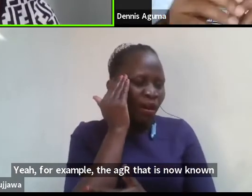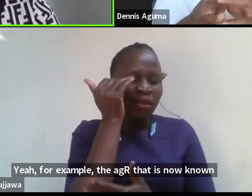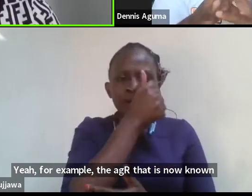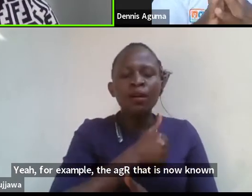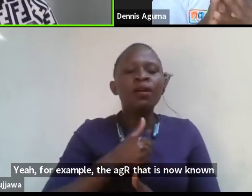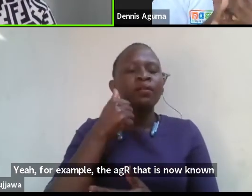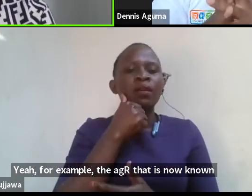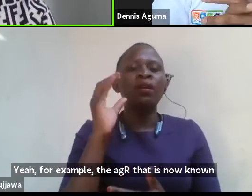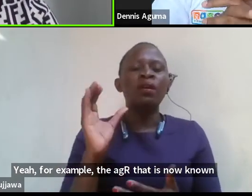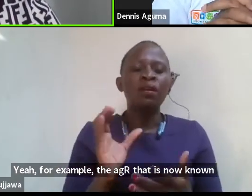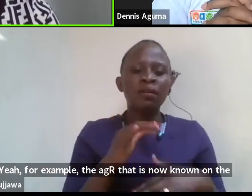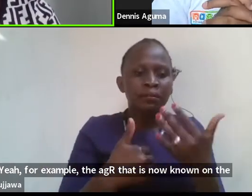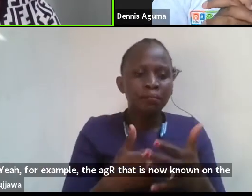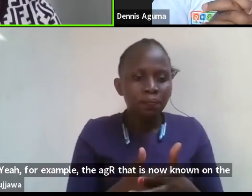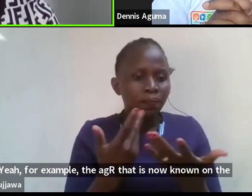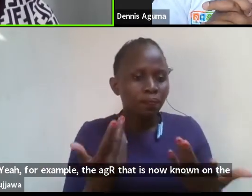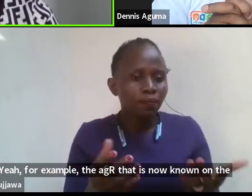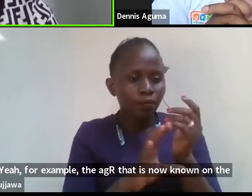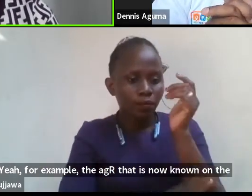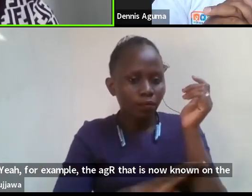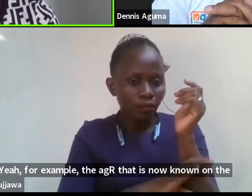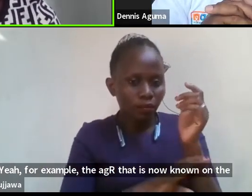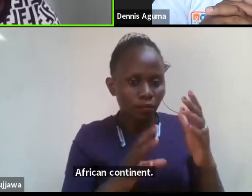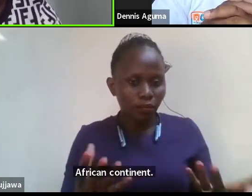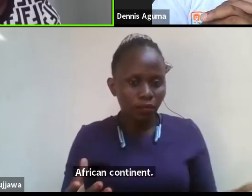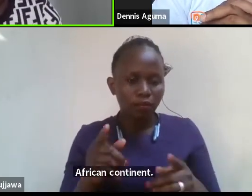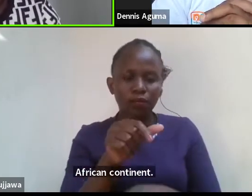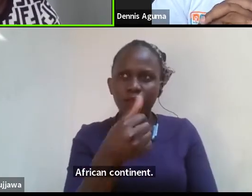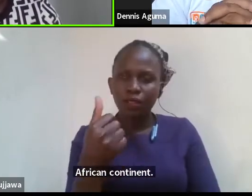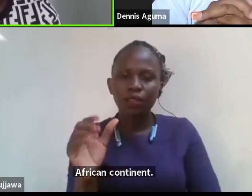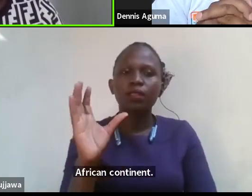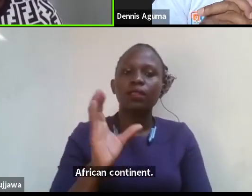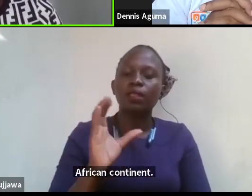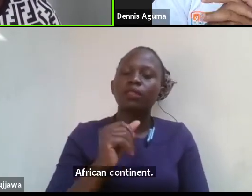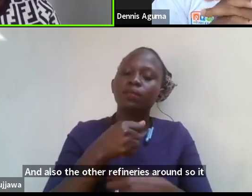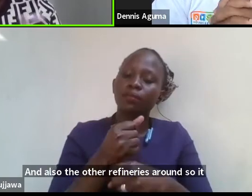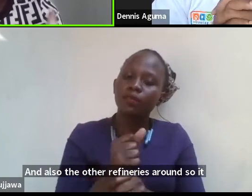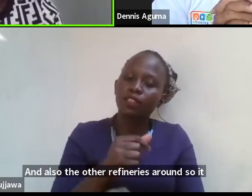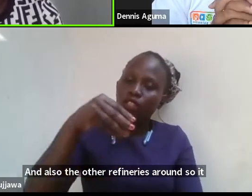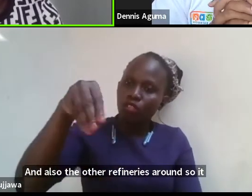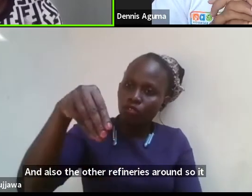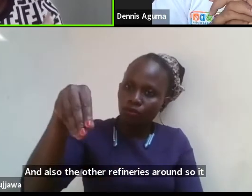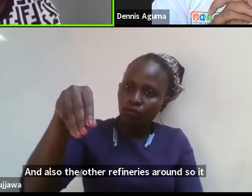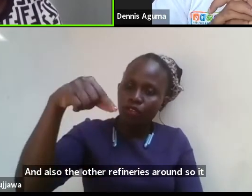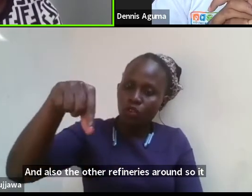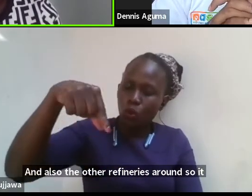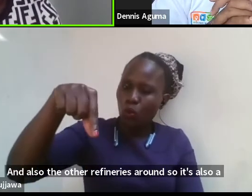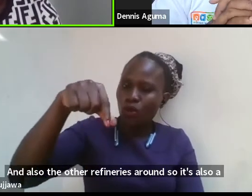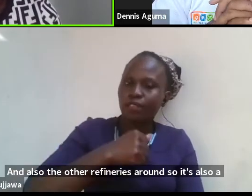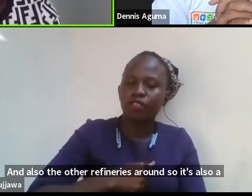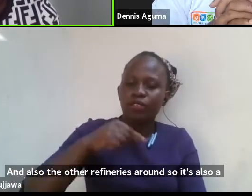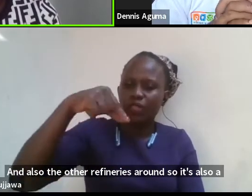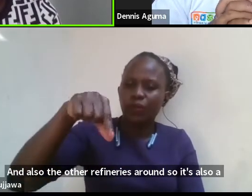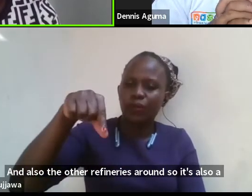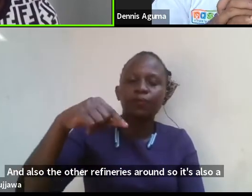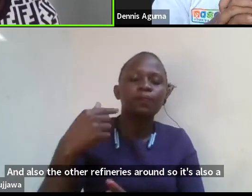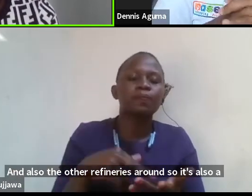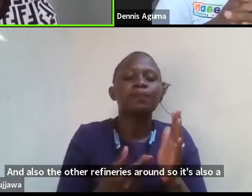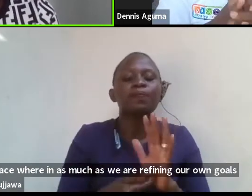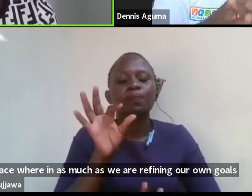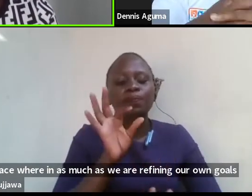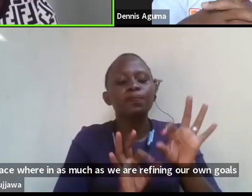continent, and also the other refineries around. So it's also a place where in as much as we are refining our own gold, we're